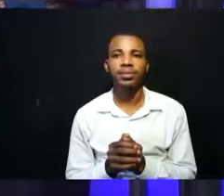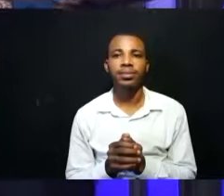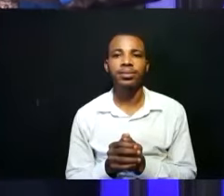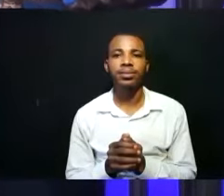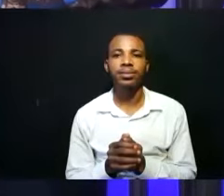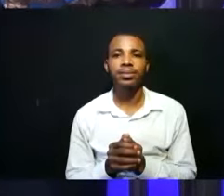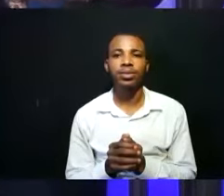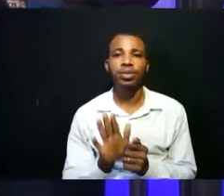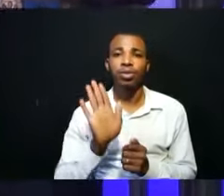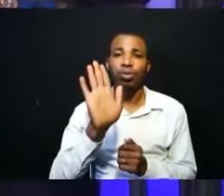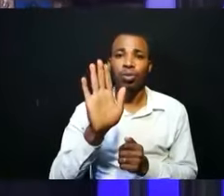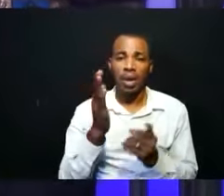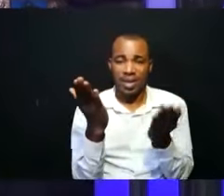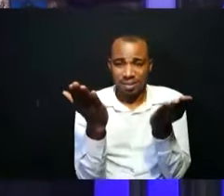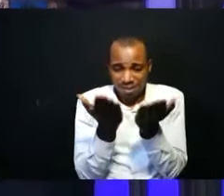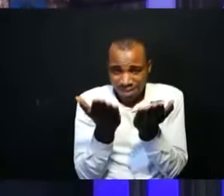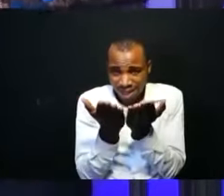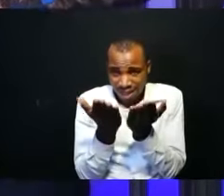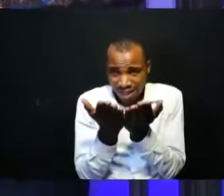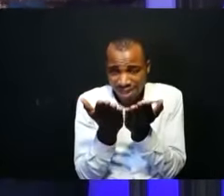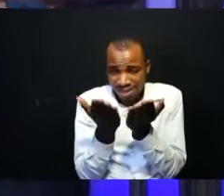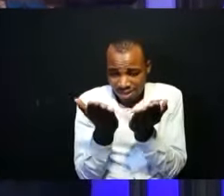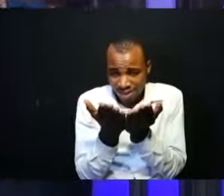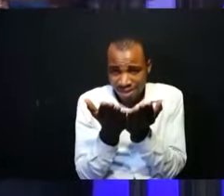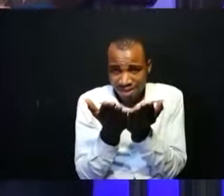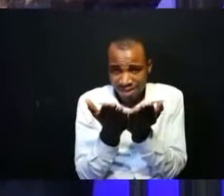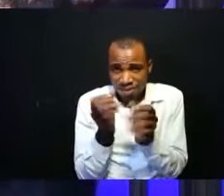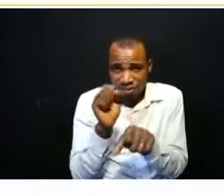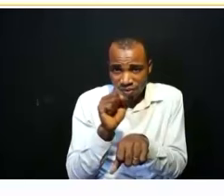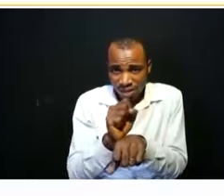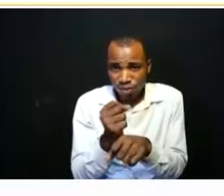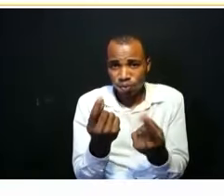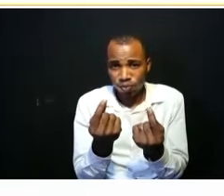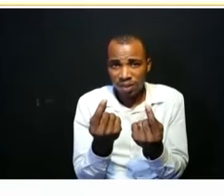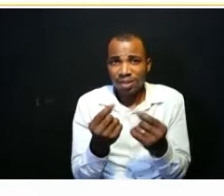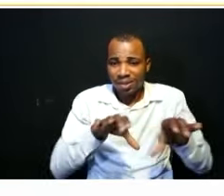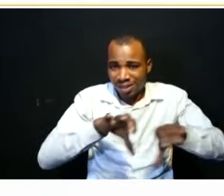Do something about your academics and do it today. Do